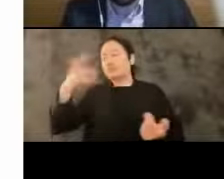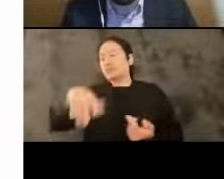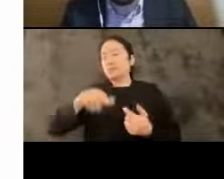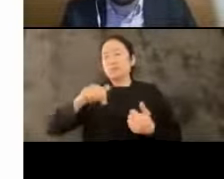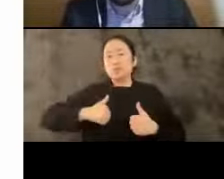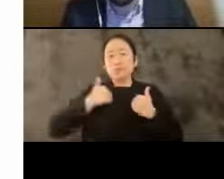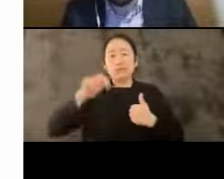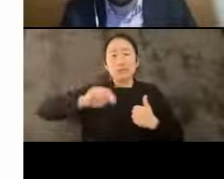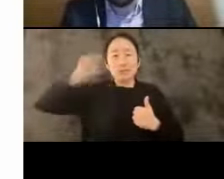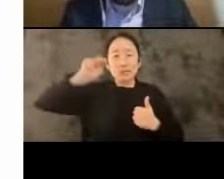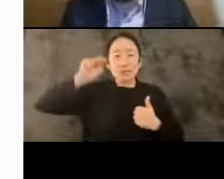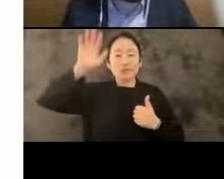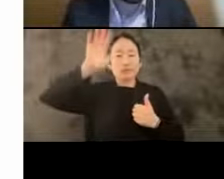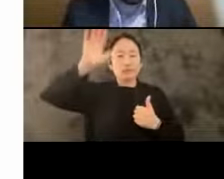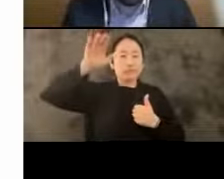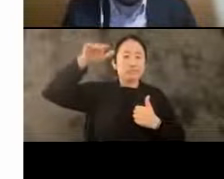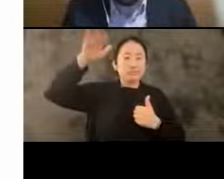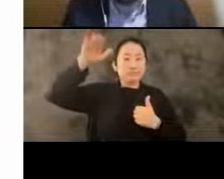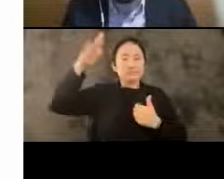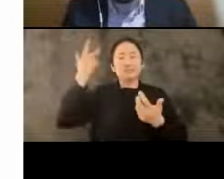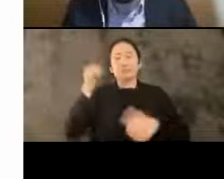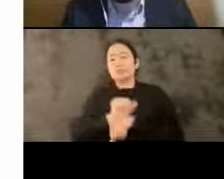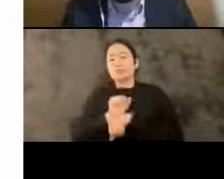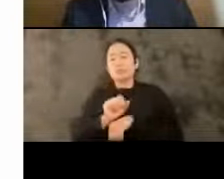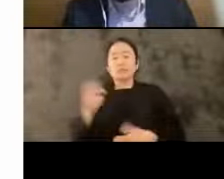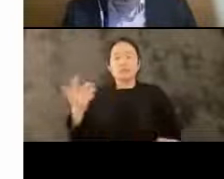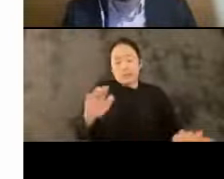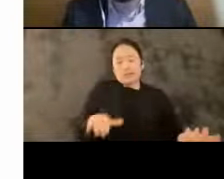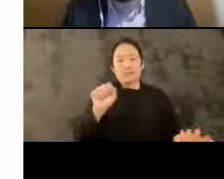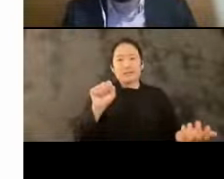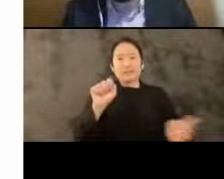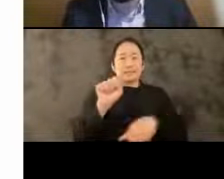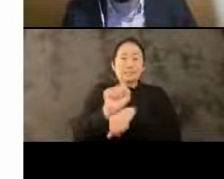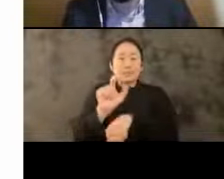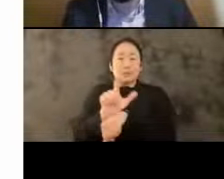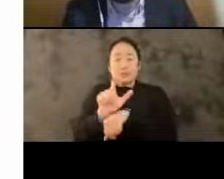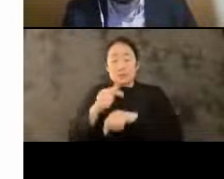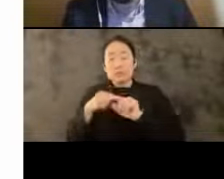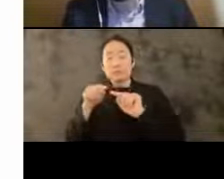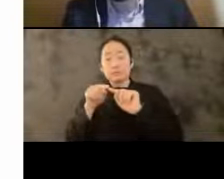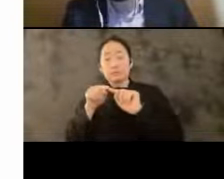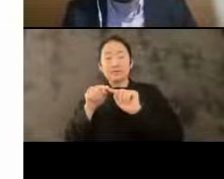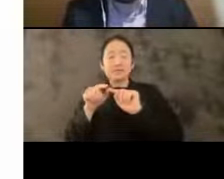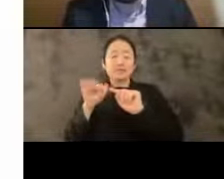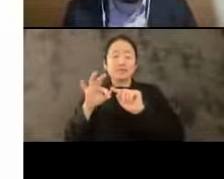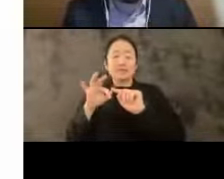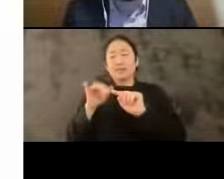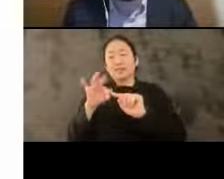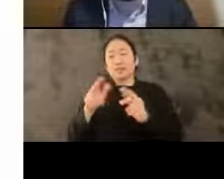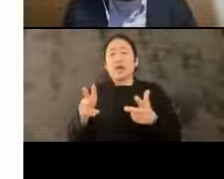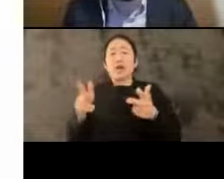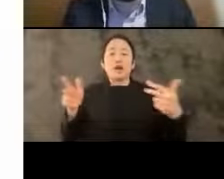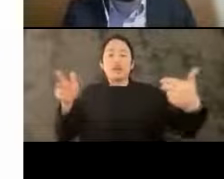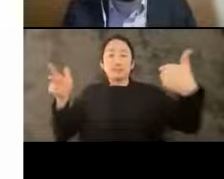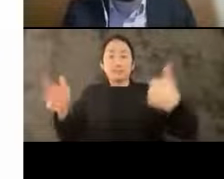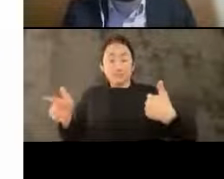this route, towards the north, and you work at St. Luke's, yes, if we were doing side curb running lanes when you got off to